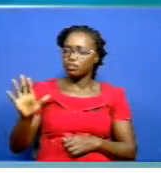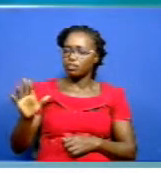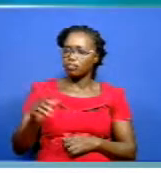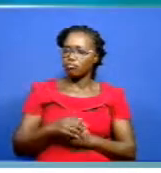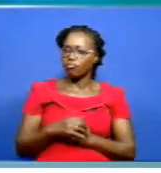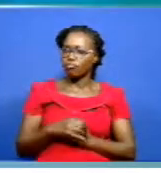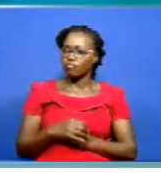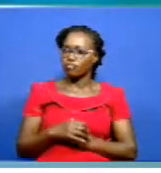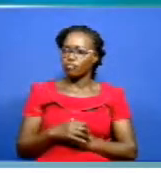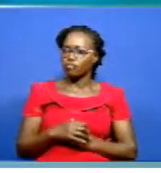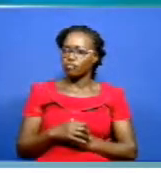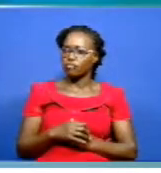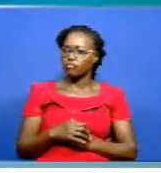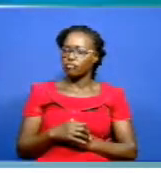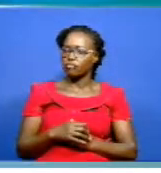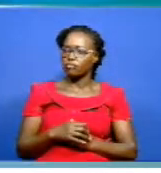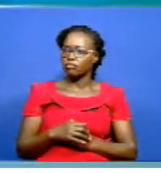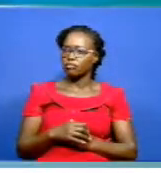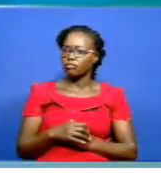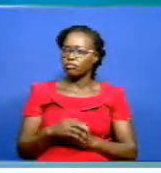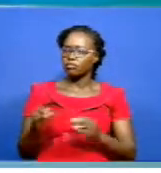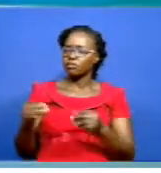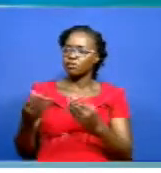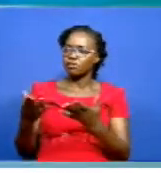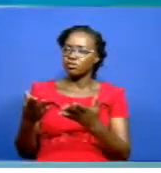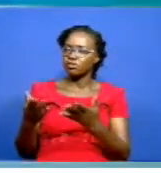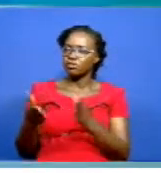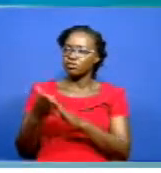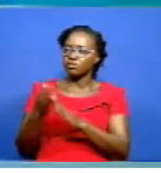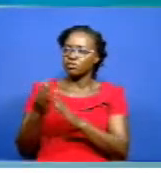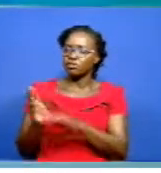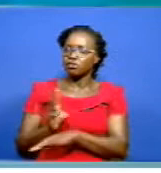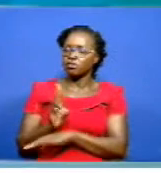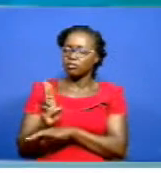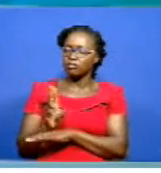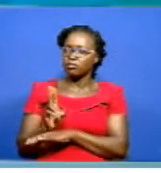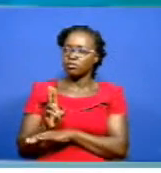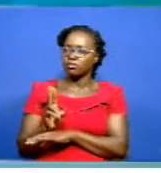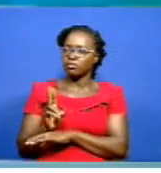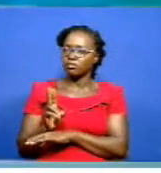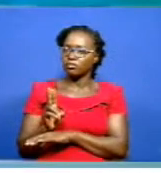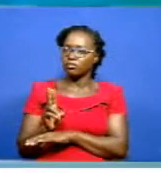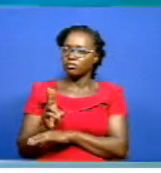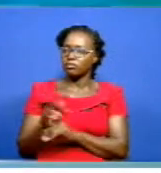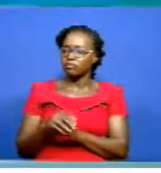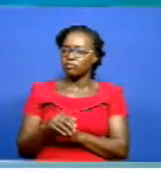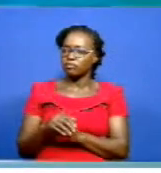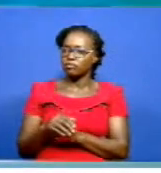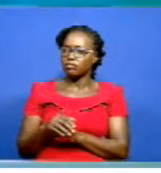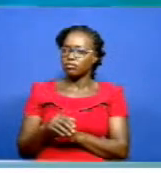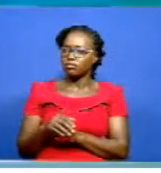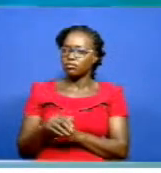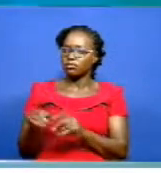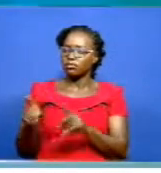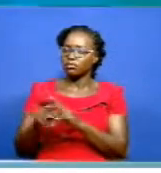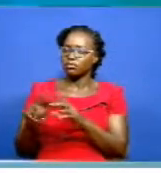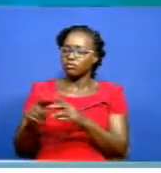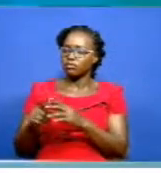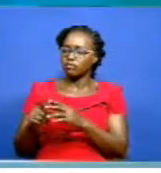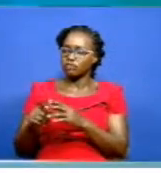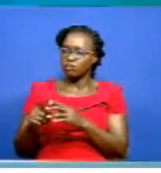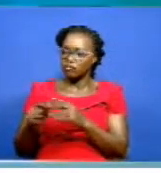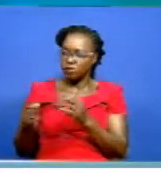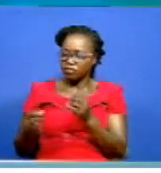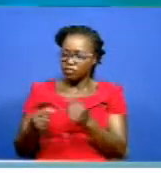So it's so far it's been given the emergency use authorization. So as we're rolling out the AstraZeneca